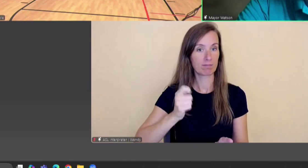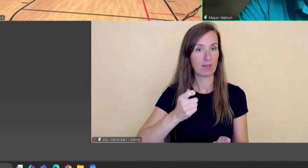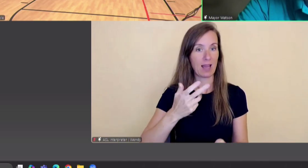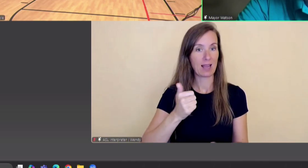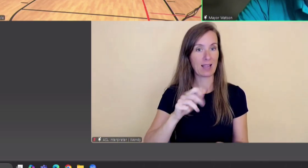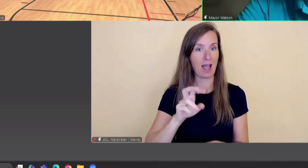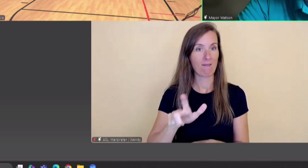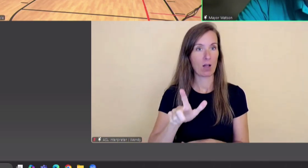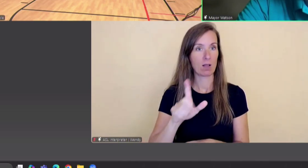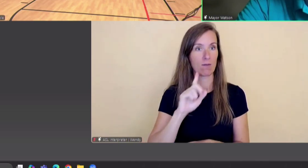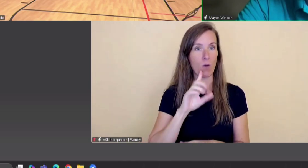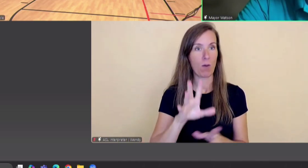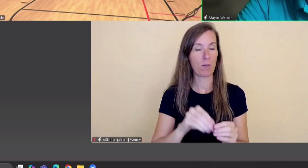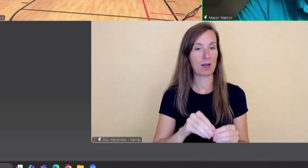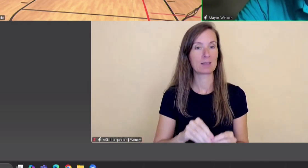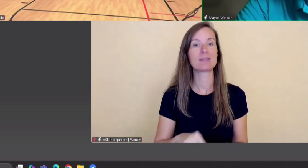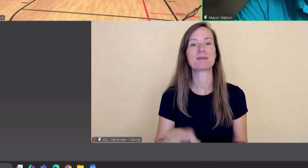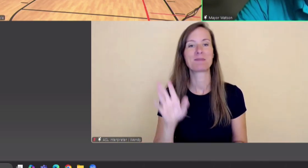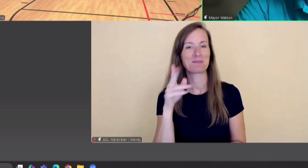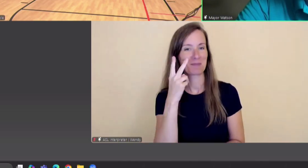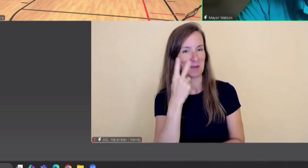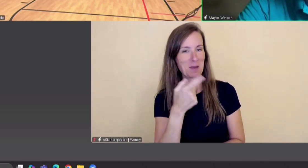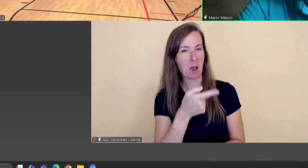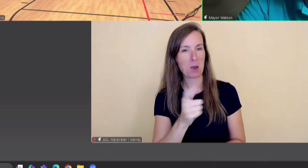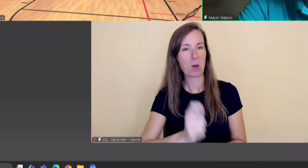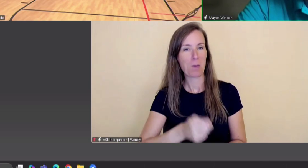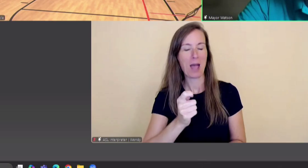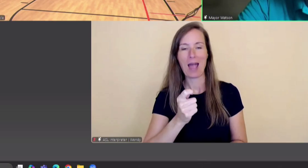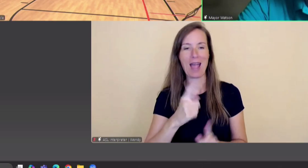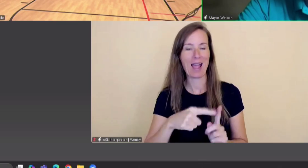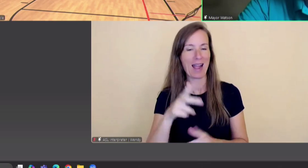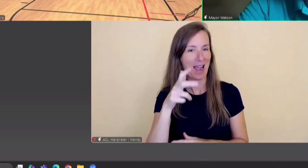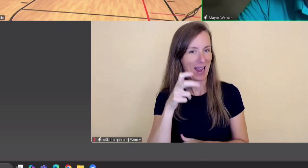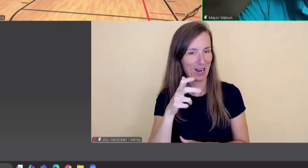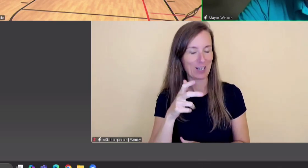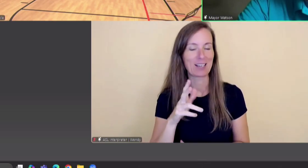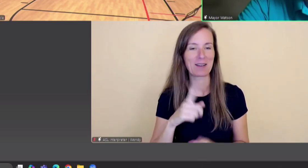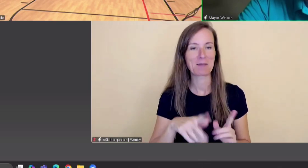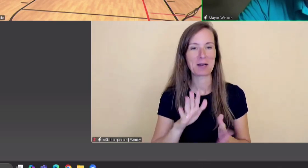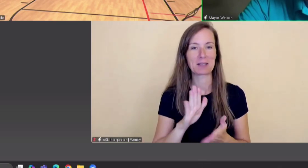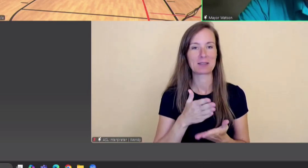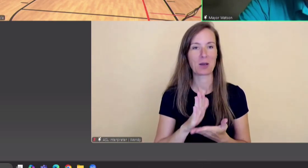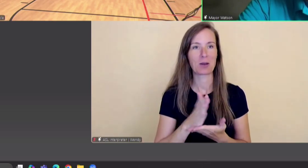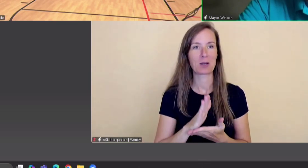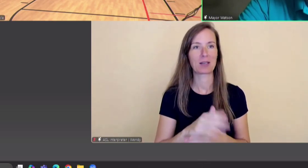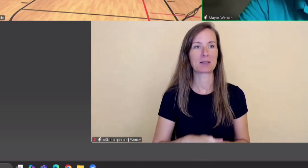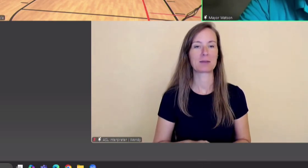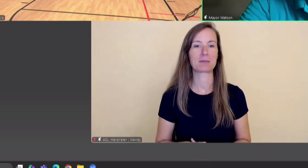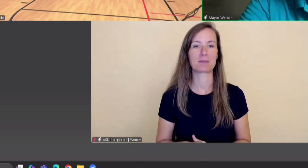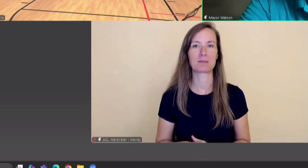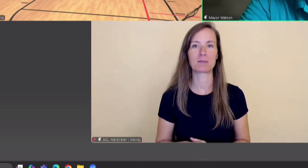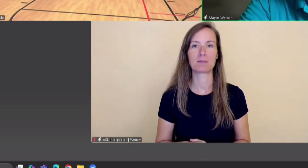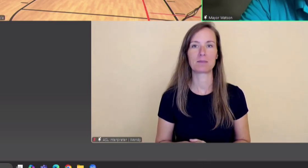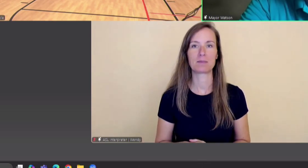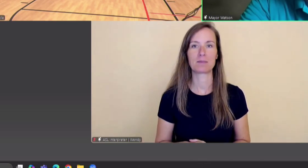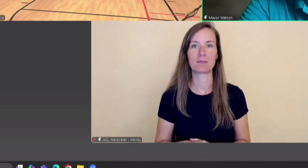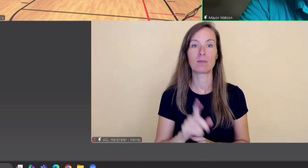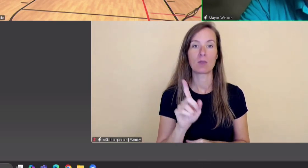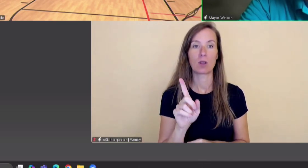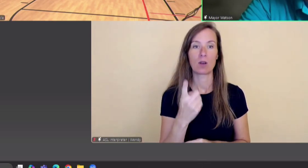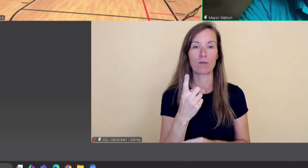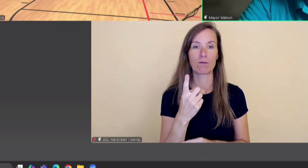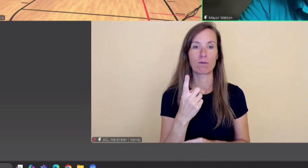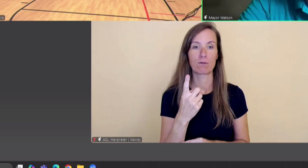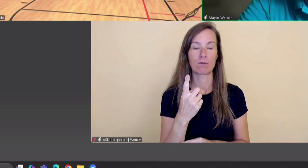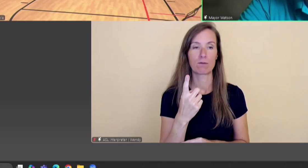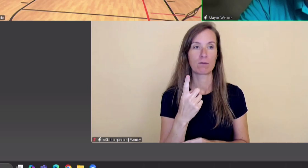That's amazing. I saw you bang it, but I still can't hear you, but that's okay. All right. I believe the first order of